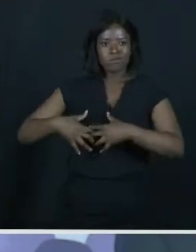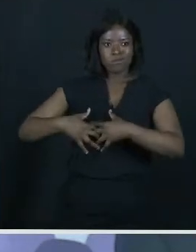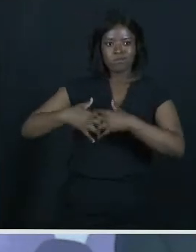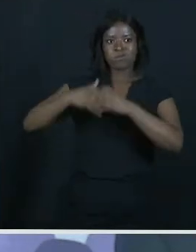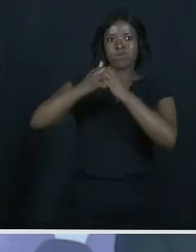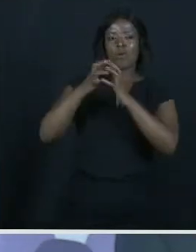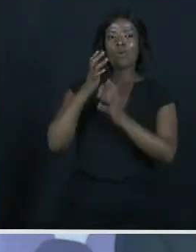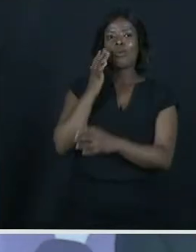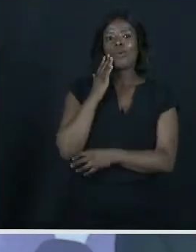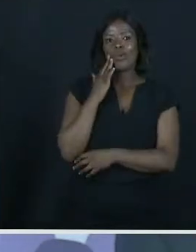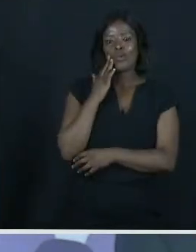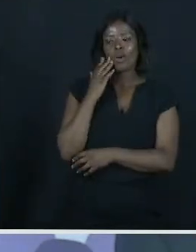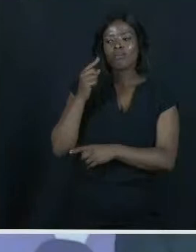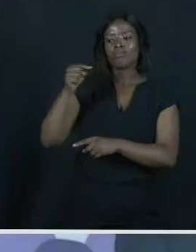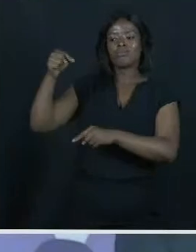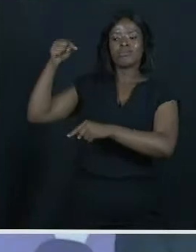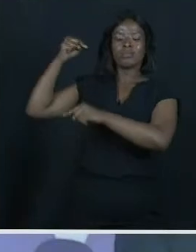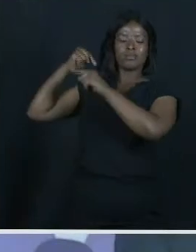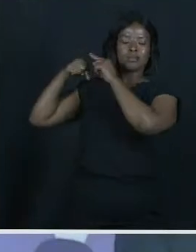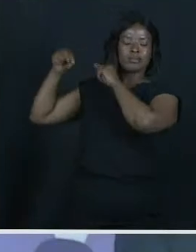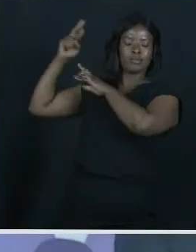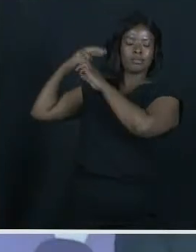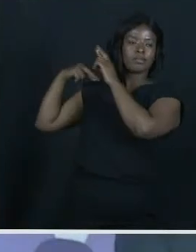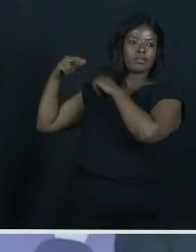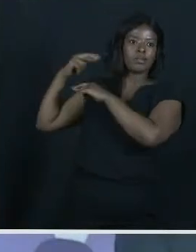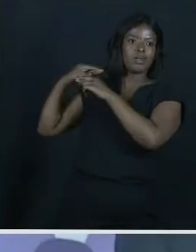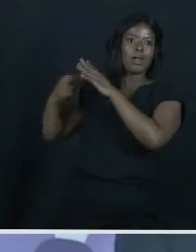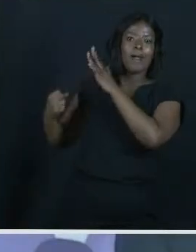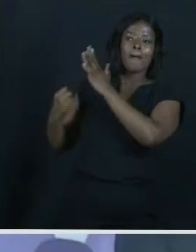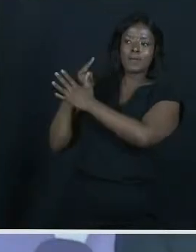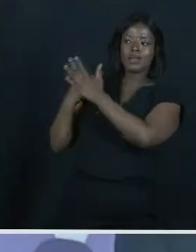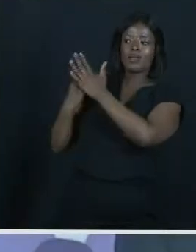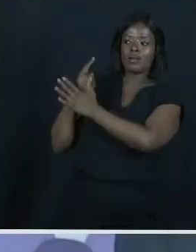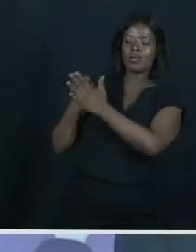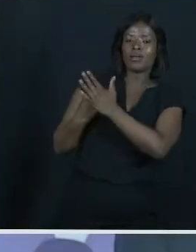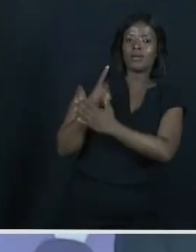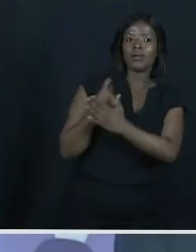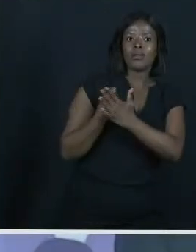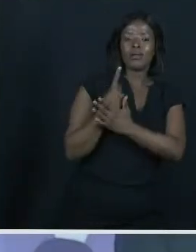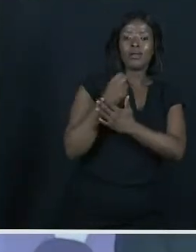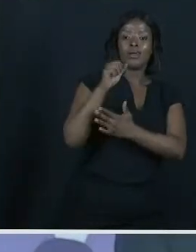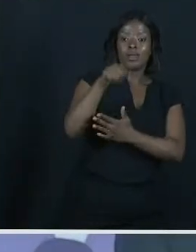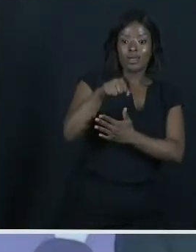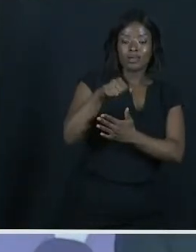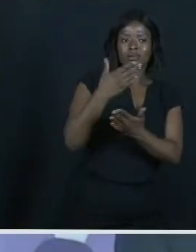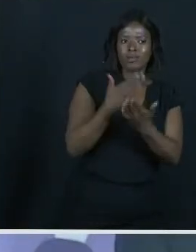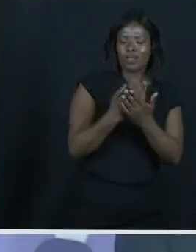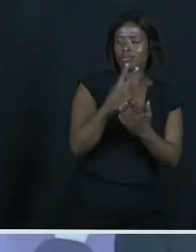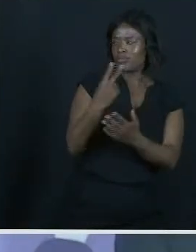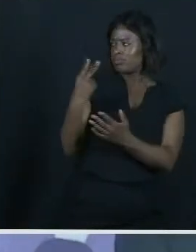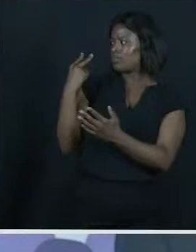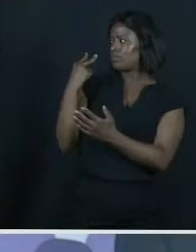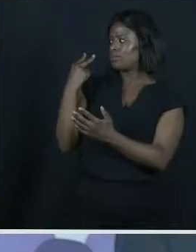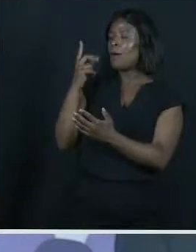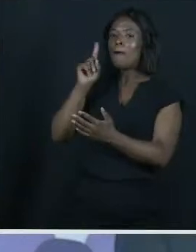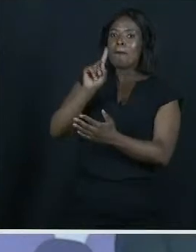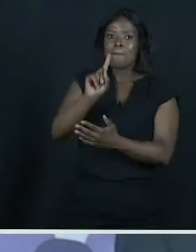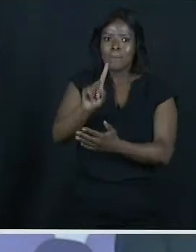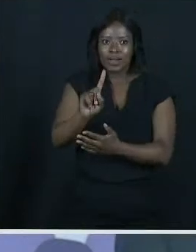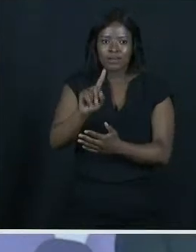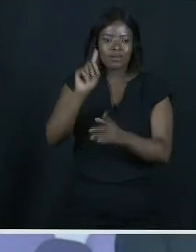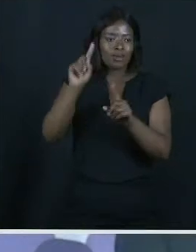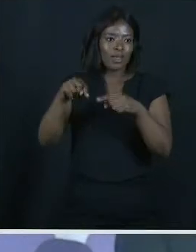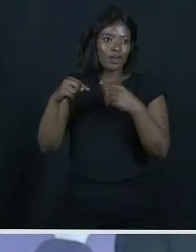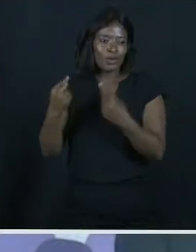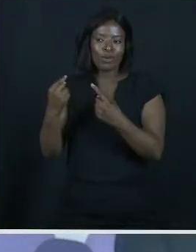violent post-conflict times. So yes, we need to be forward-looking, but we cannot deny our traumatic past and